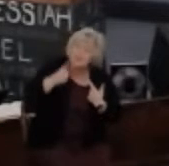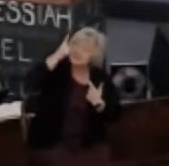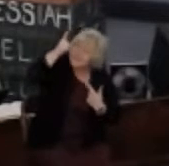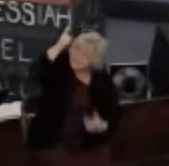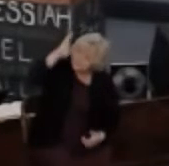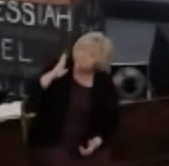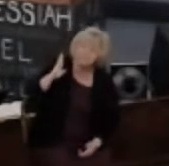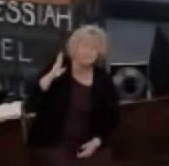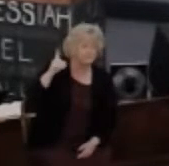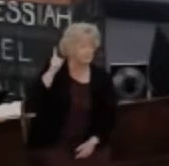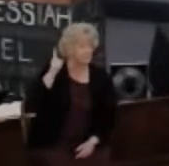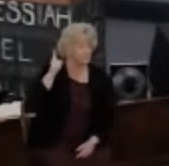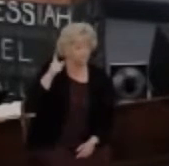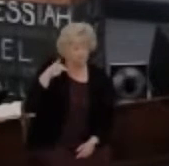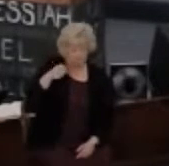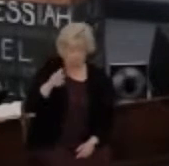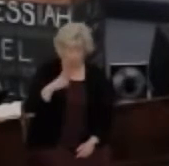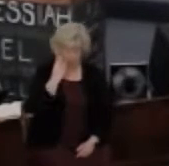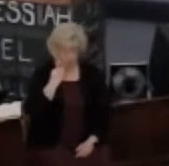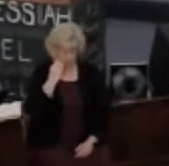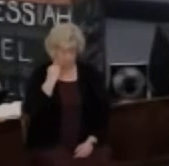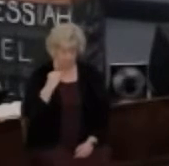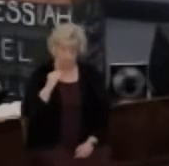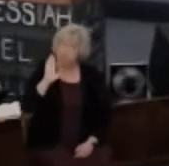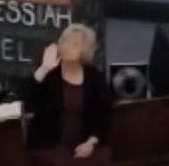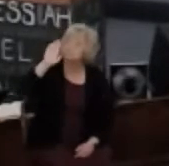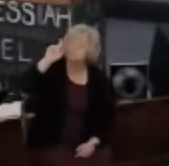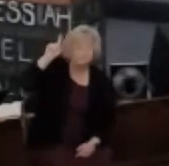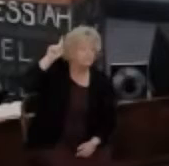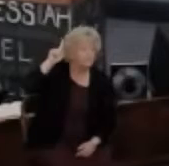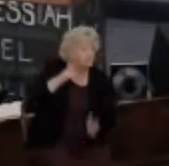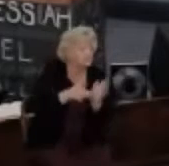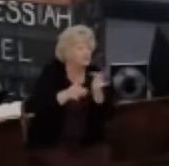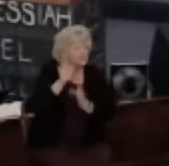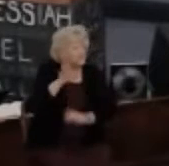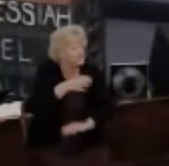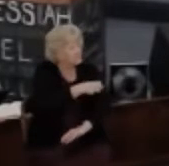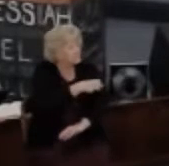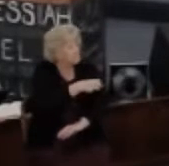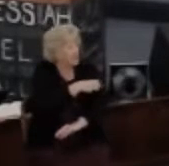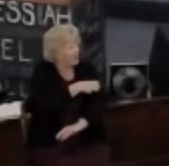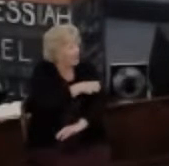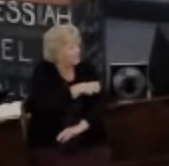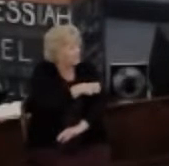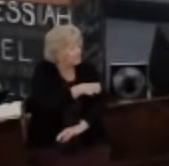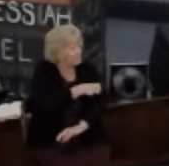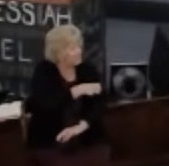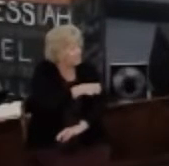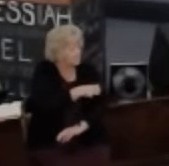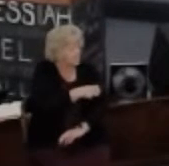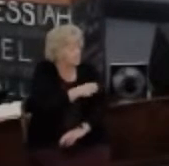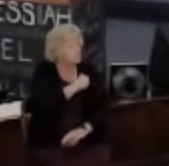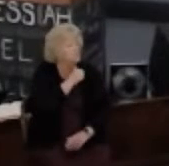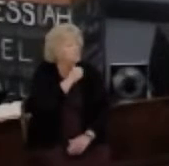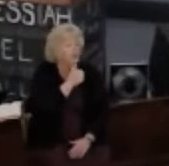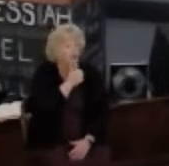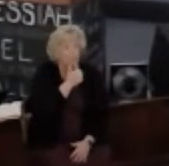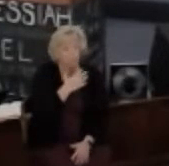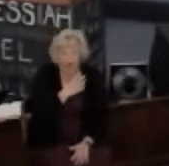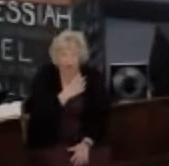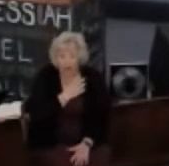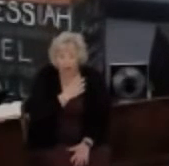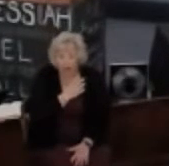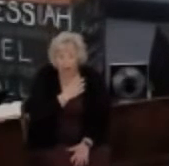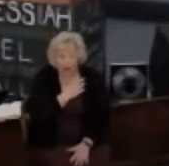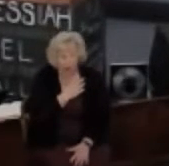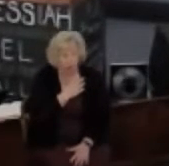God. When Peter experienced the Lord's power in the deep, he wasn't just amazed. He